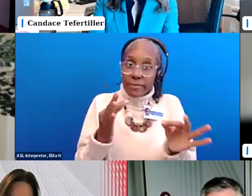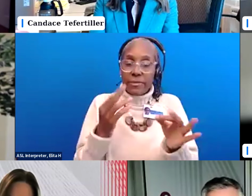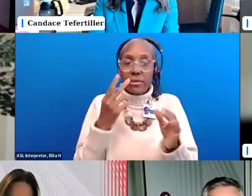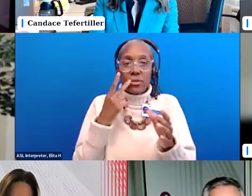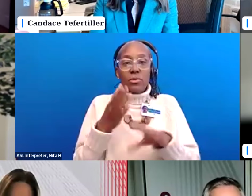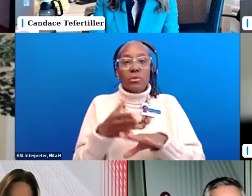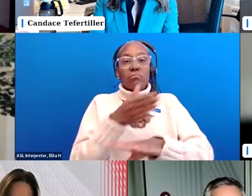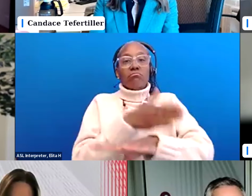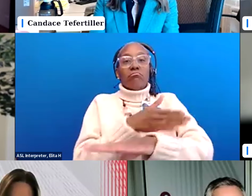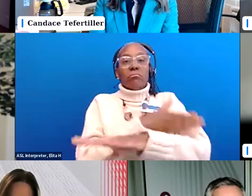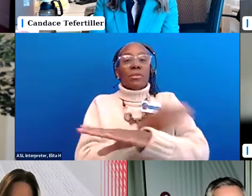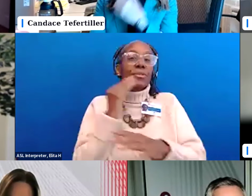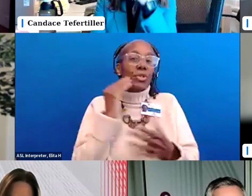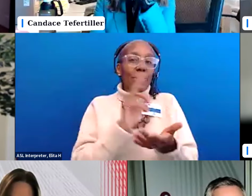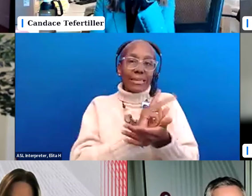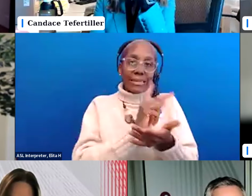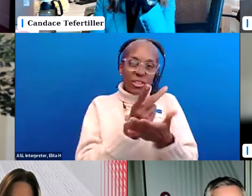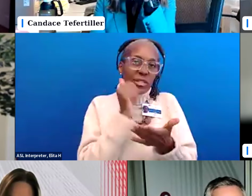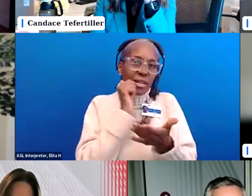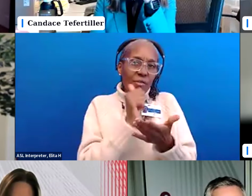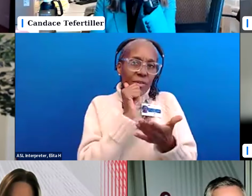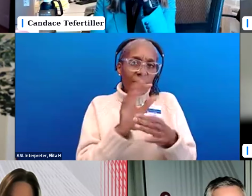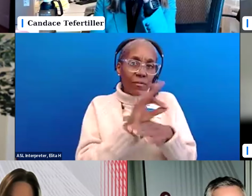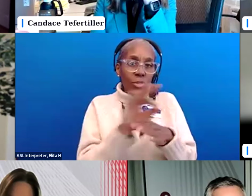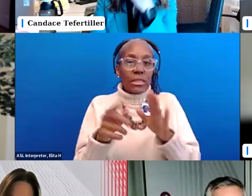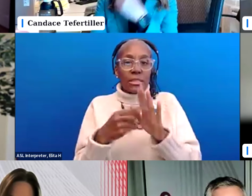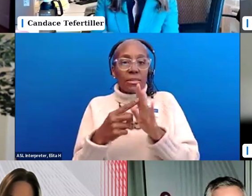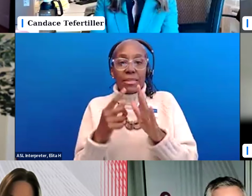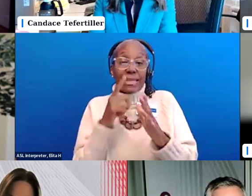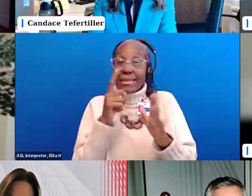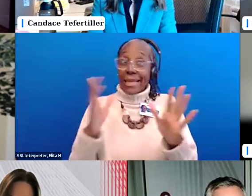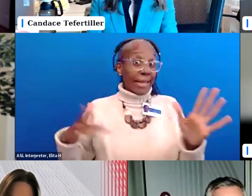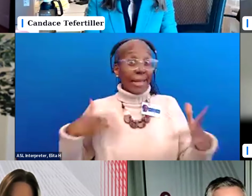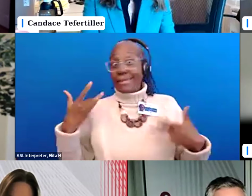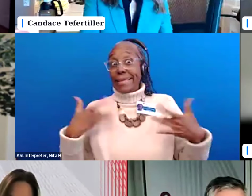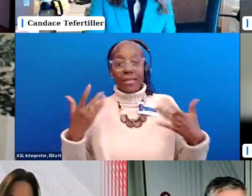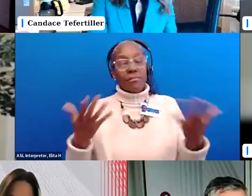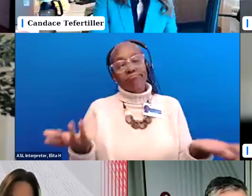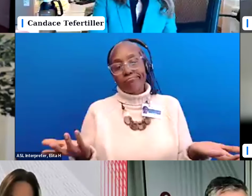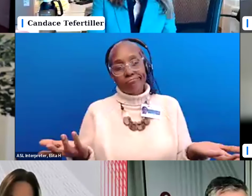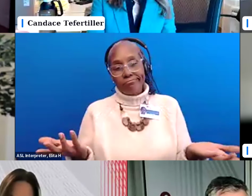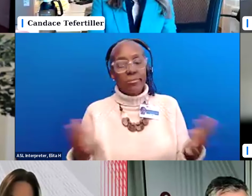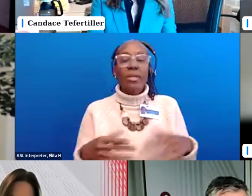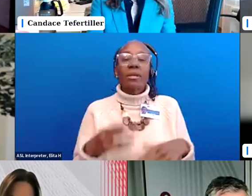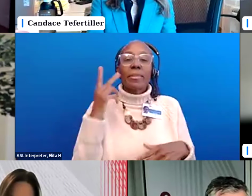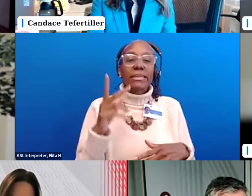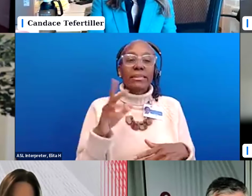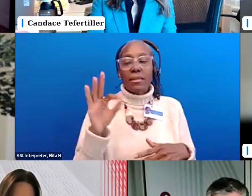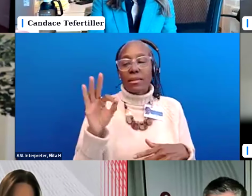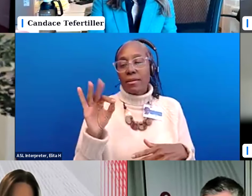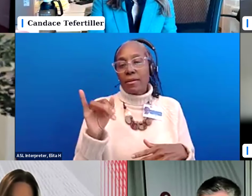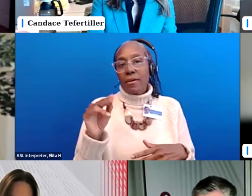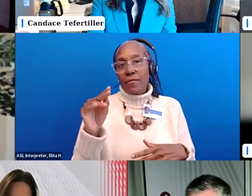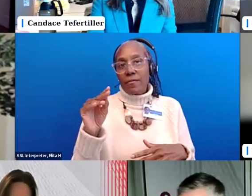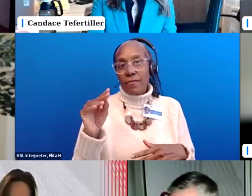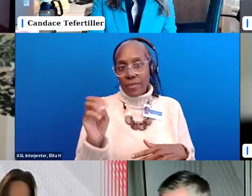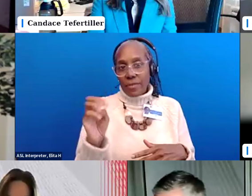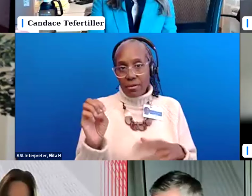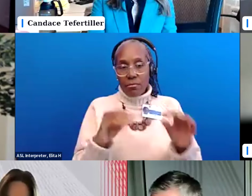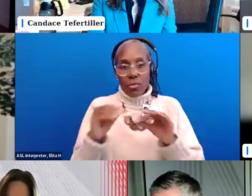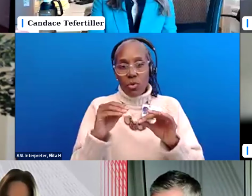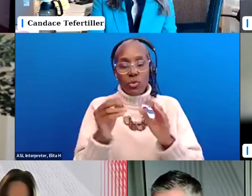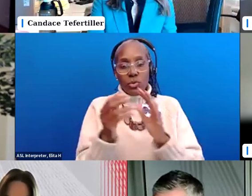improvements at home, in the kitchen, those day-to-day functions. Sometimes they're not the most exciting things, but seeing those fine motor skills, the dexterity